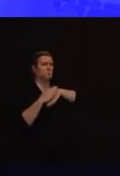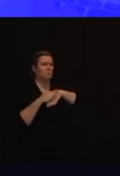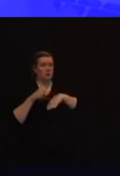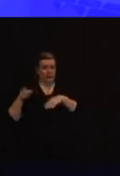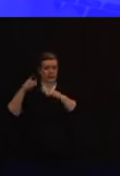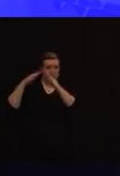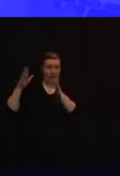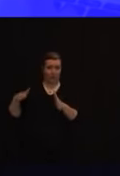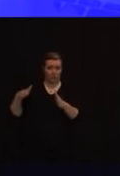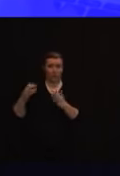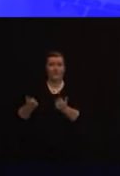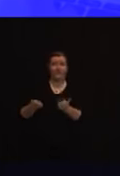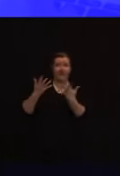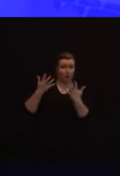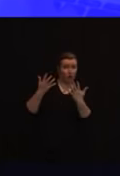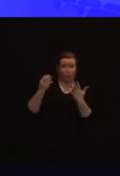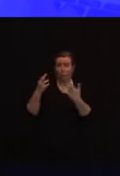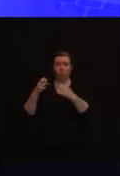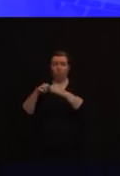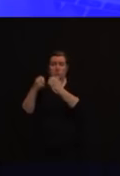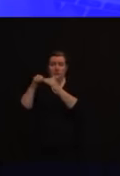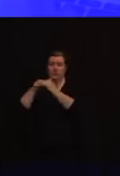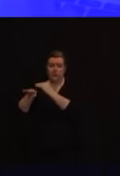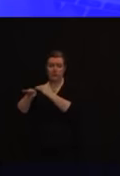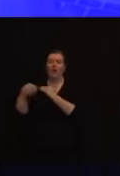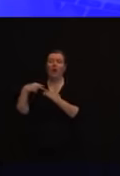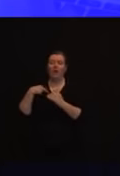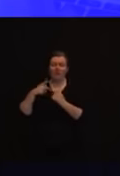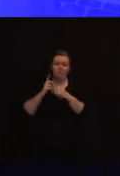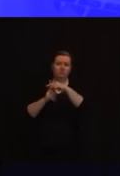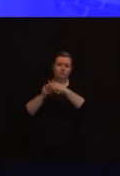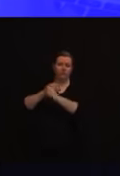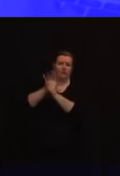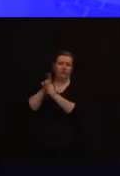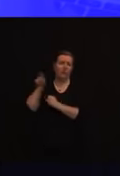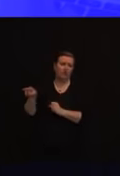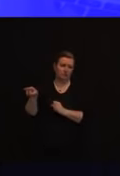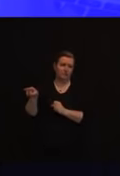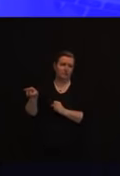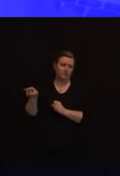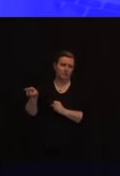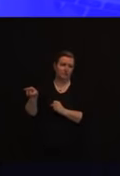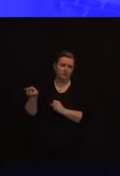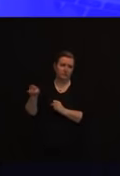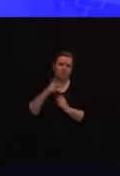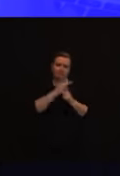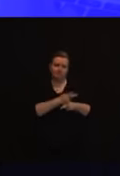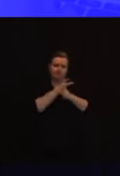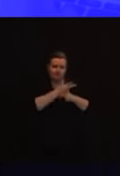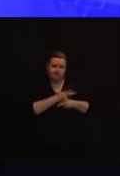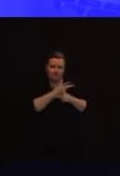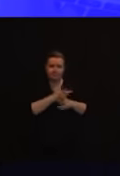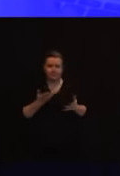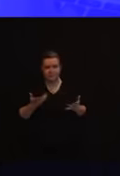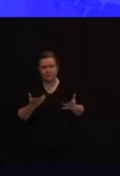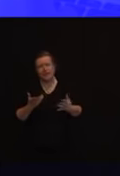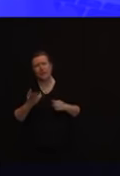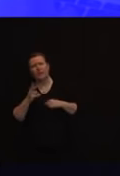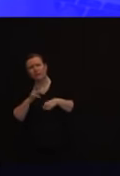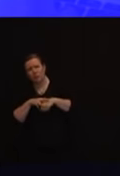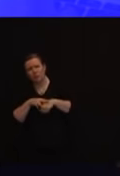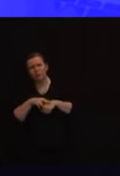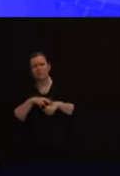residence is shown in the system to have a positive patient. Certainly taking under consideration privacy and HIPAA